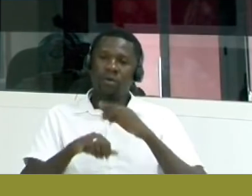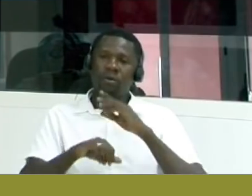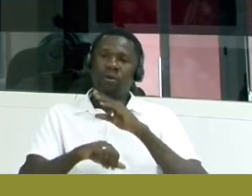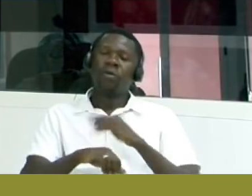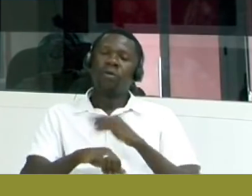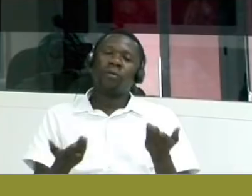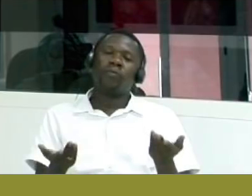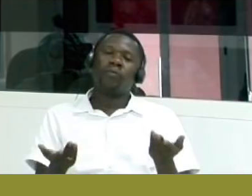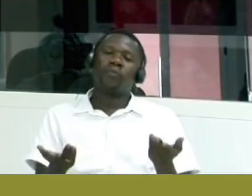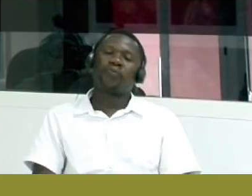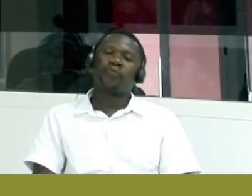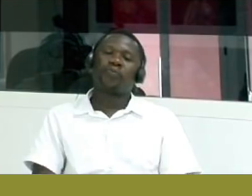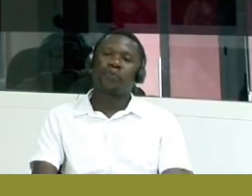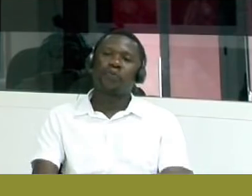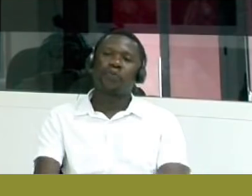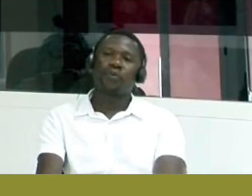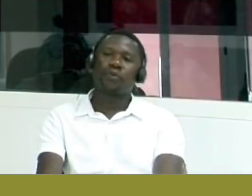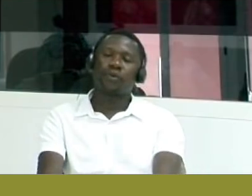done.